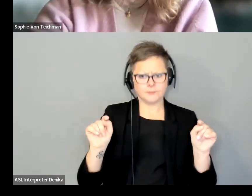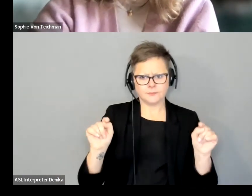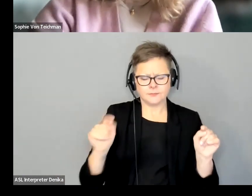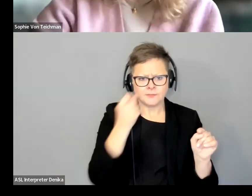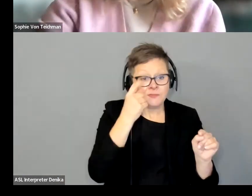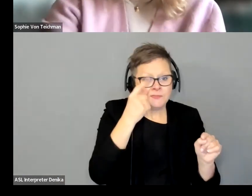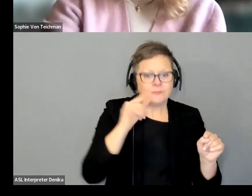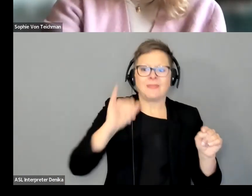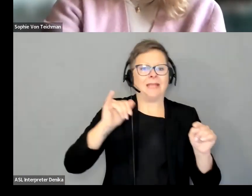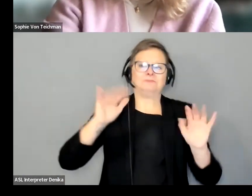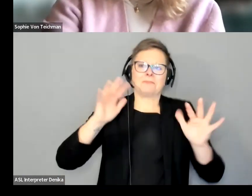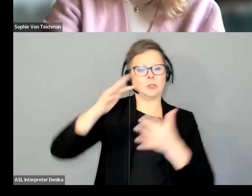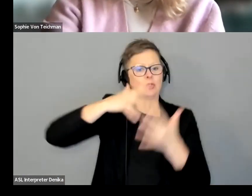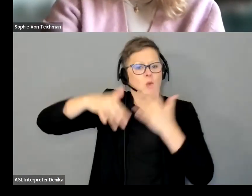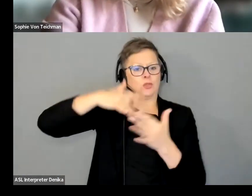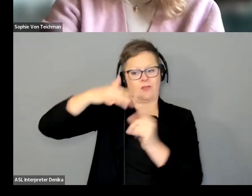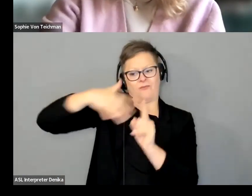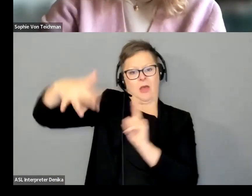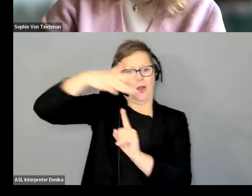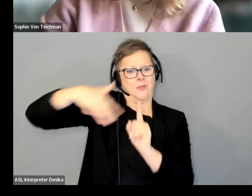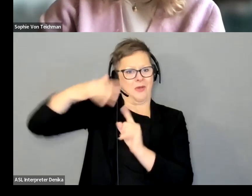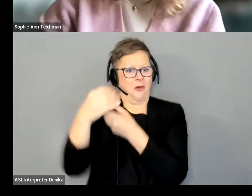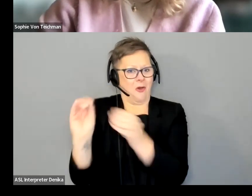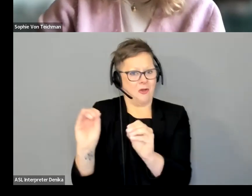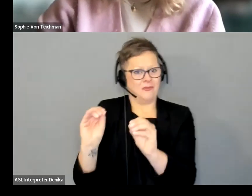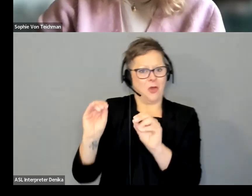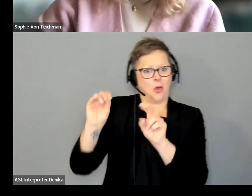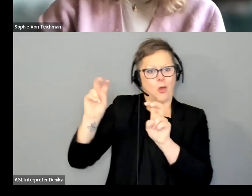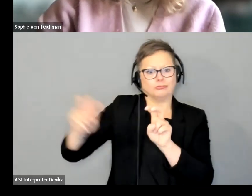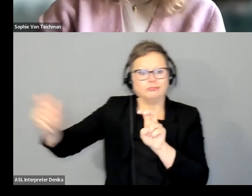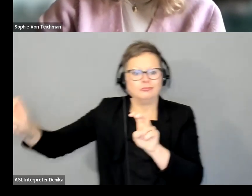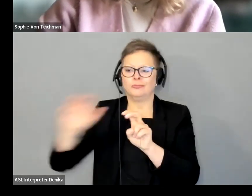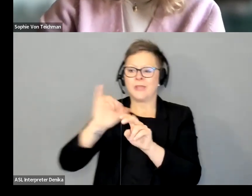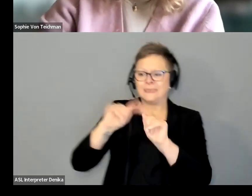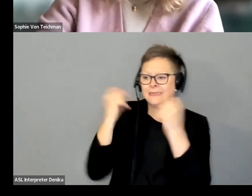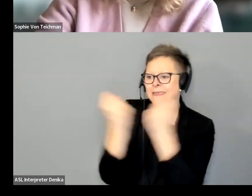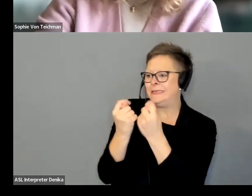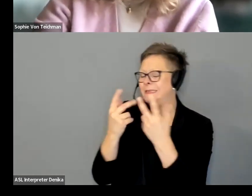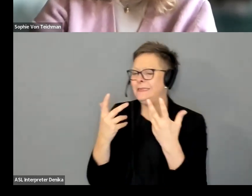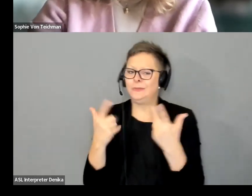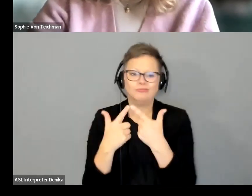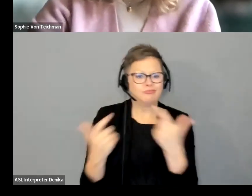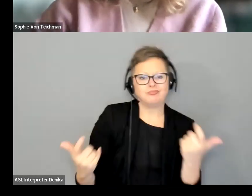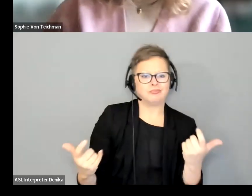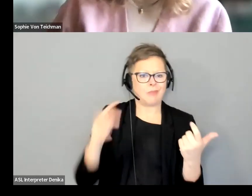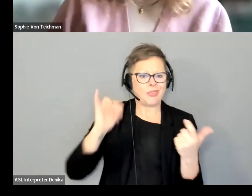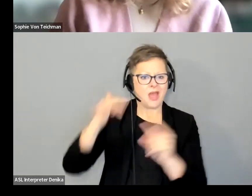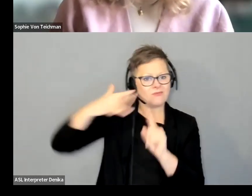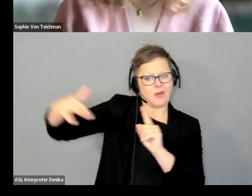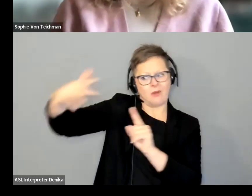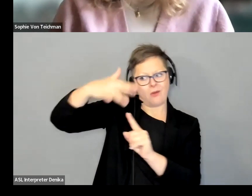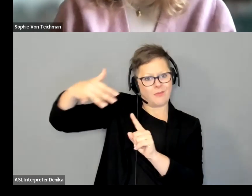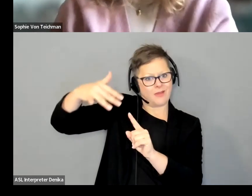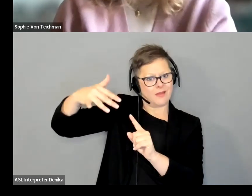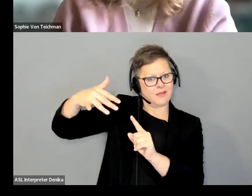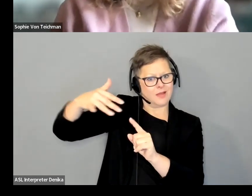quasi-social setting of an office, or the quasi-social setting of a team, or the quasi-social setting of any kind of environment where you're